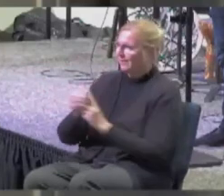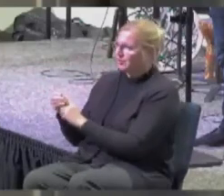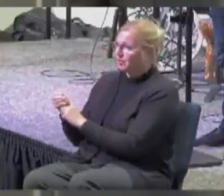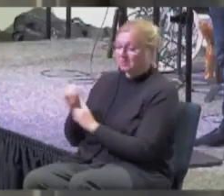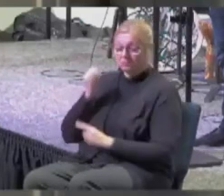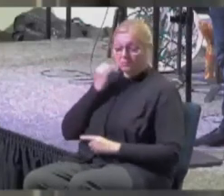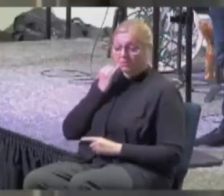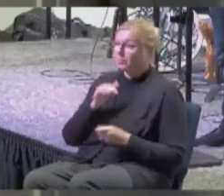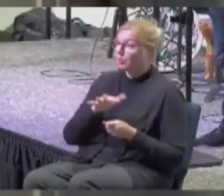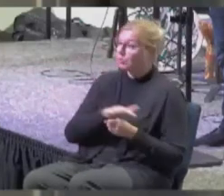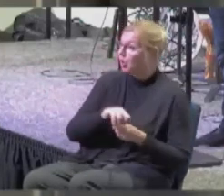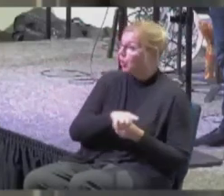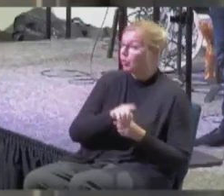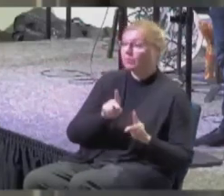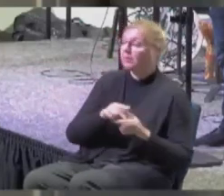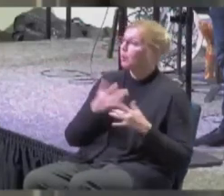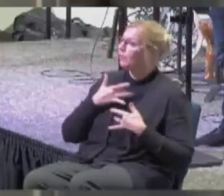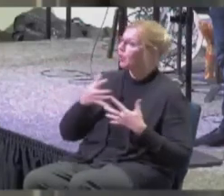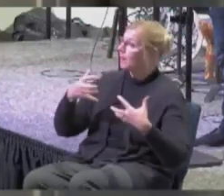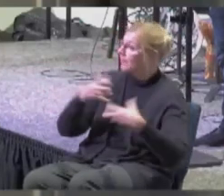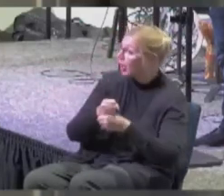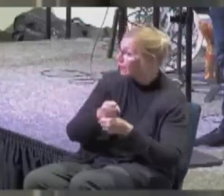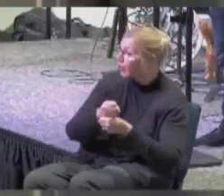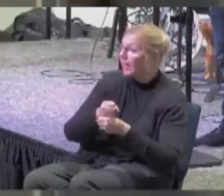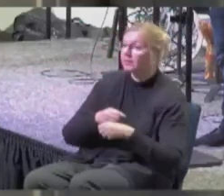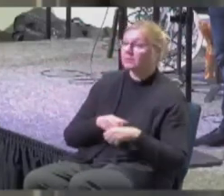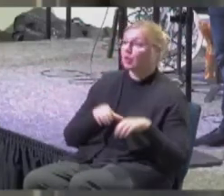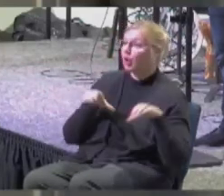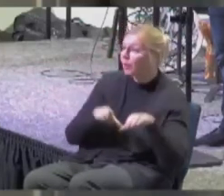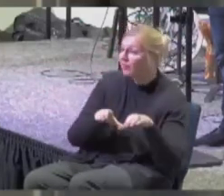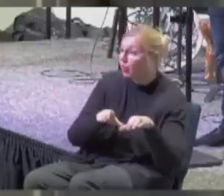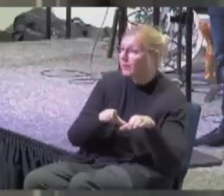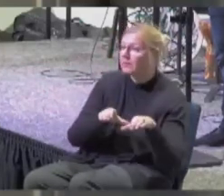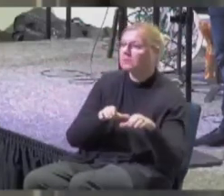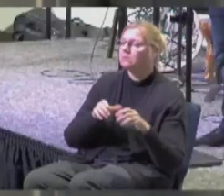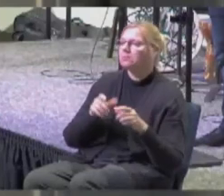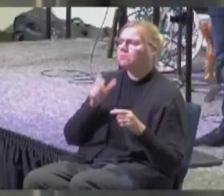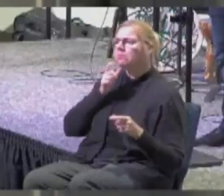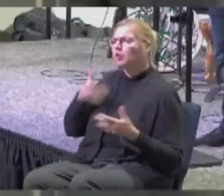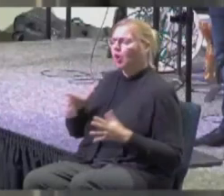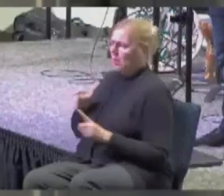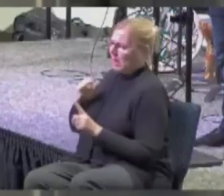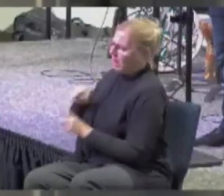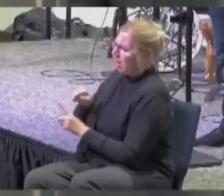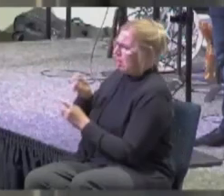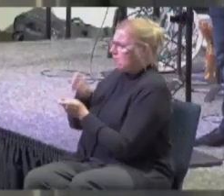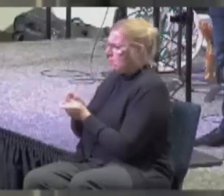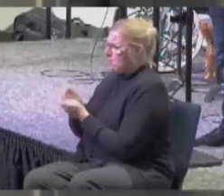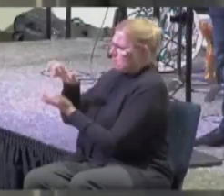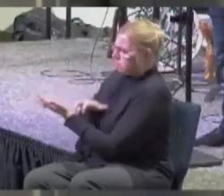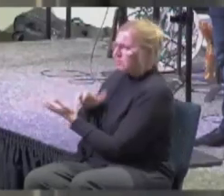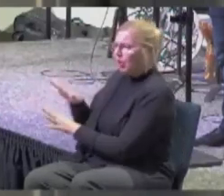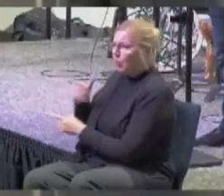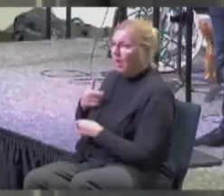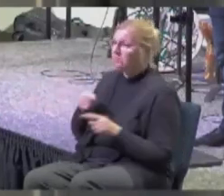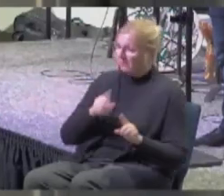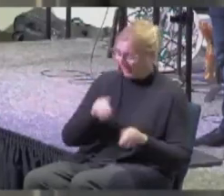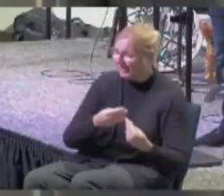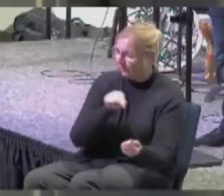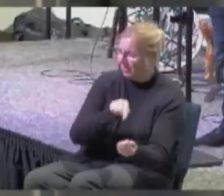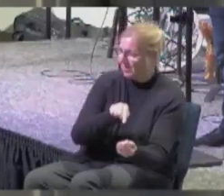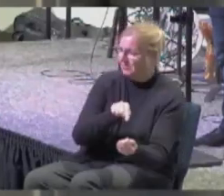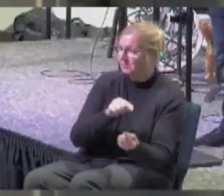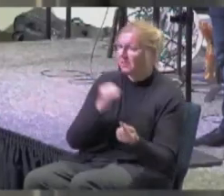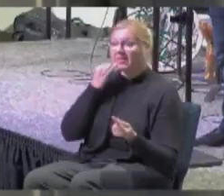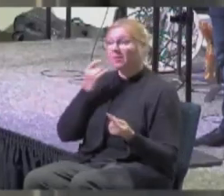prefer paraphrase and performance over precision and consistency, and high context